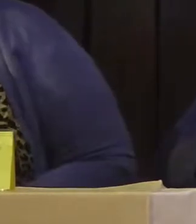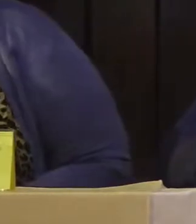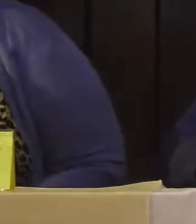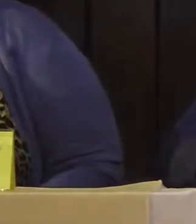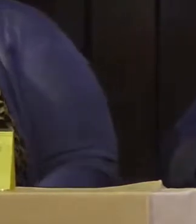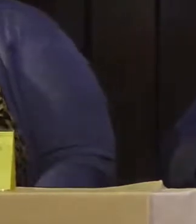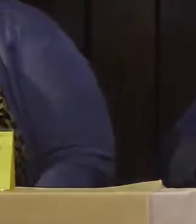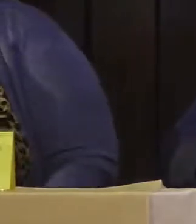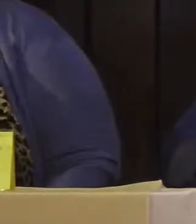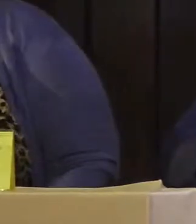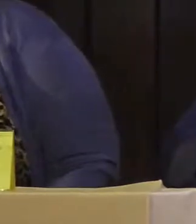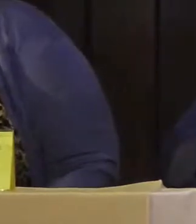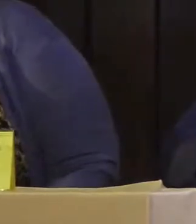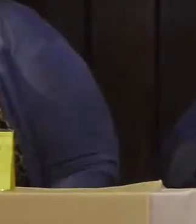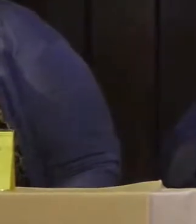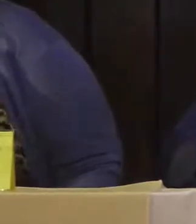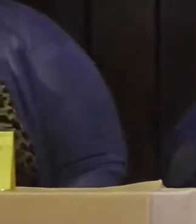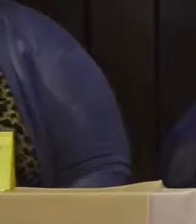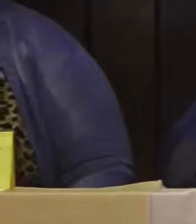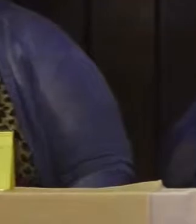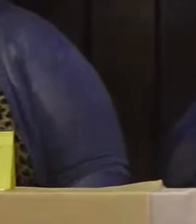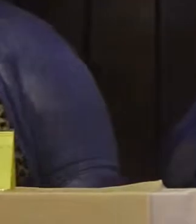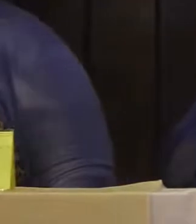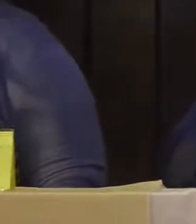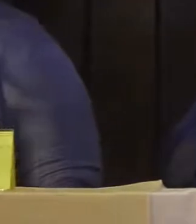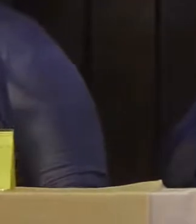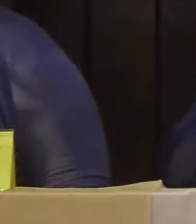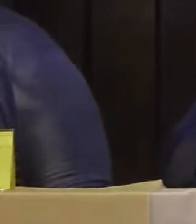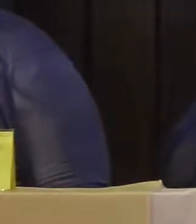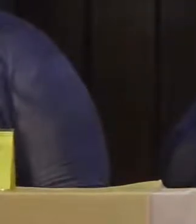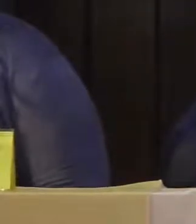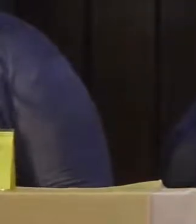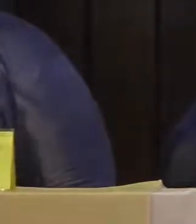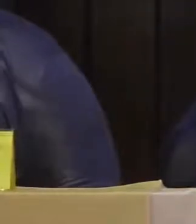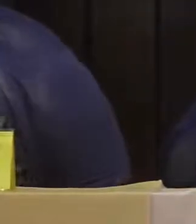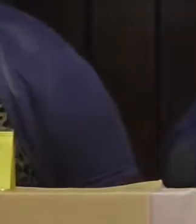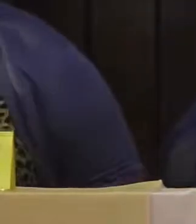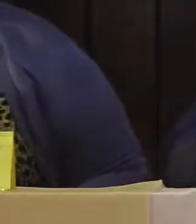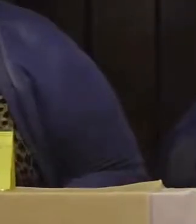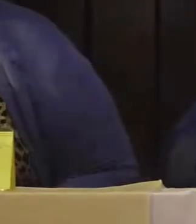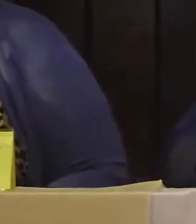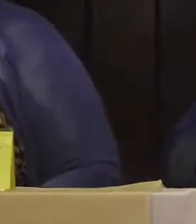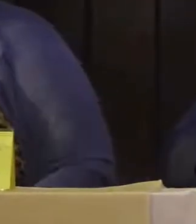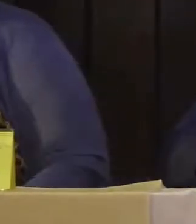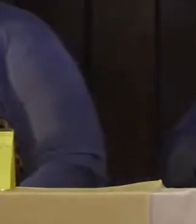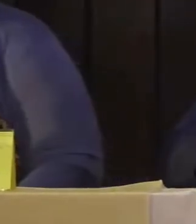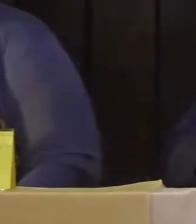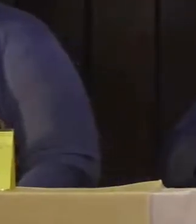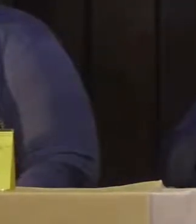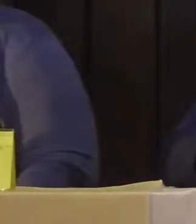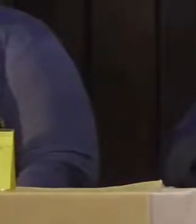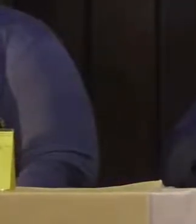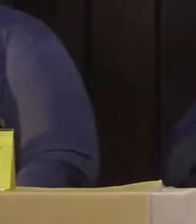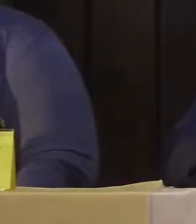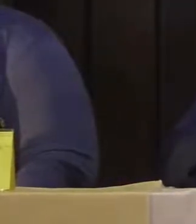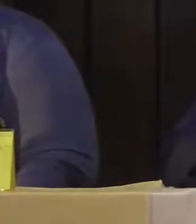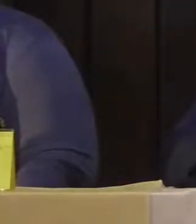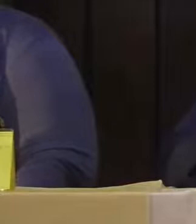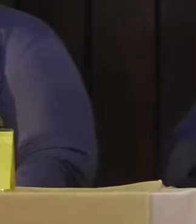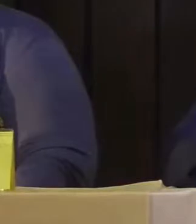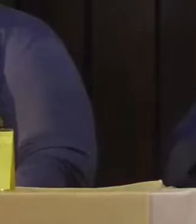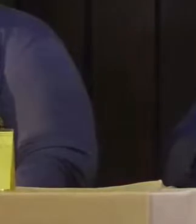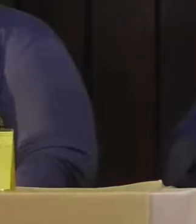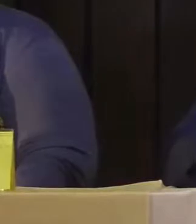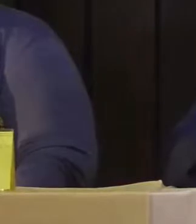strategy to deal with the issue of K54 and K69 to alleviate or to deal with the challenges that have been mentioned